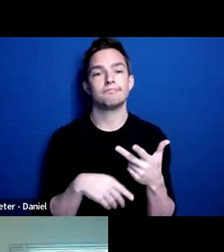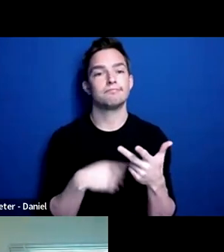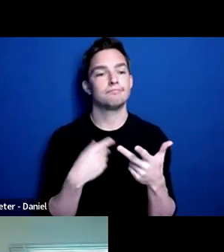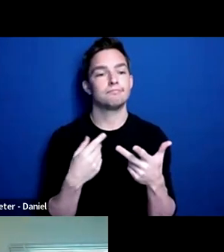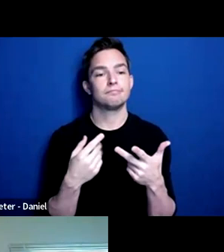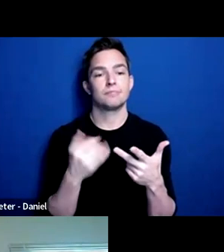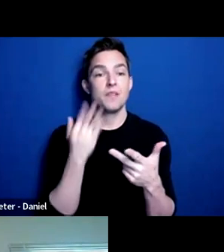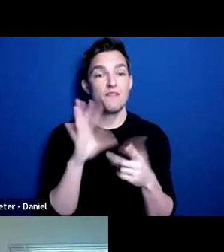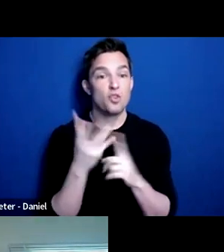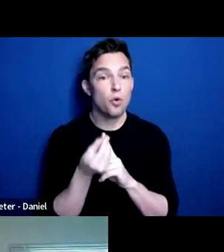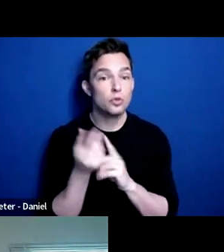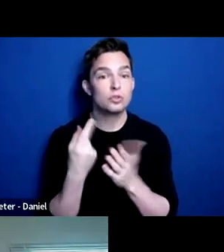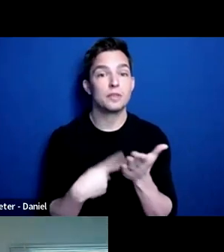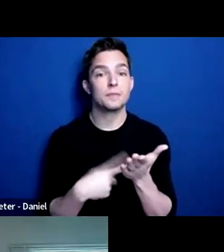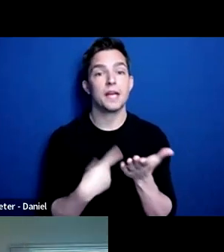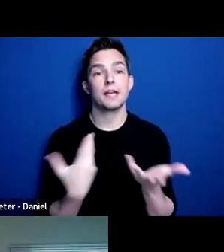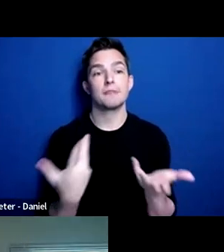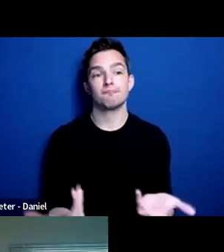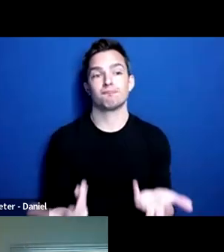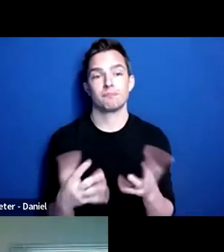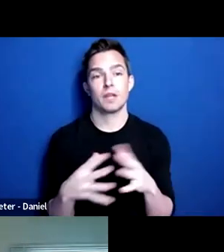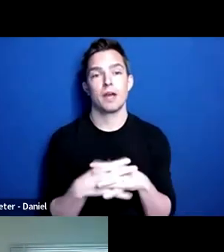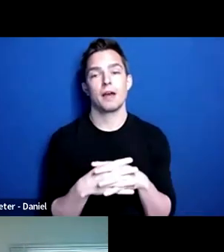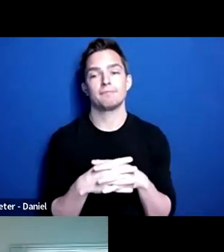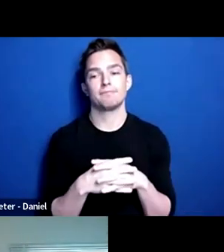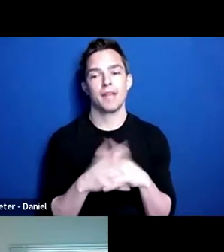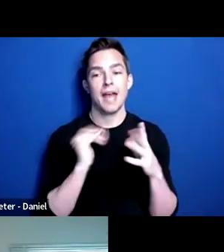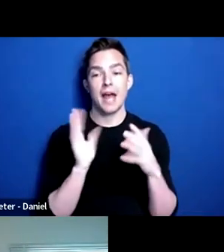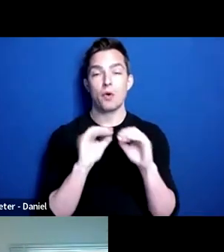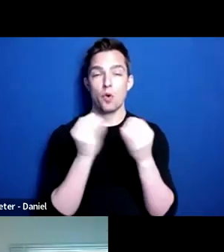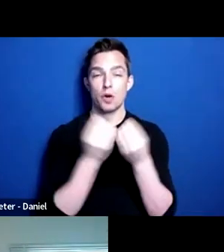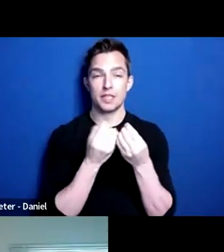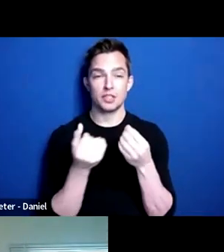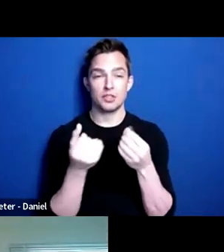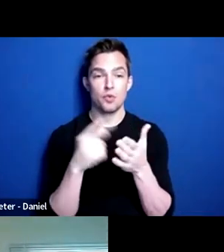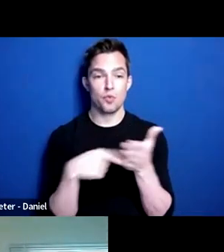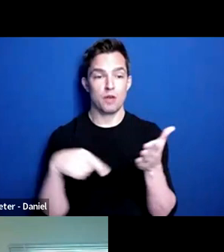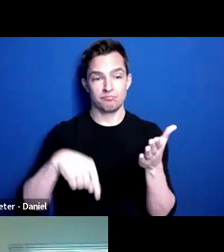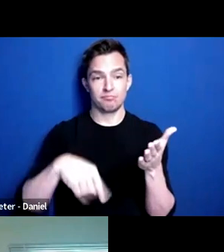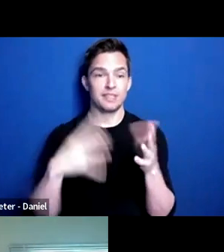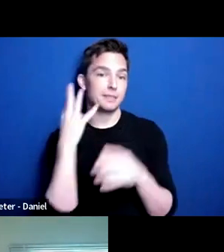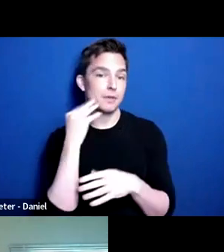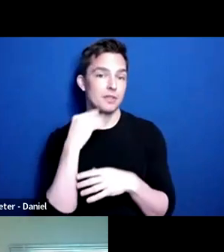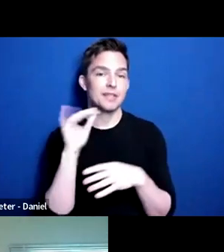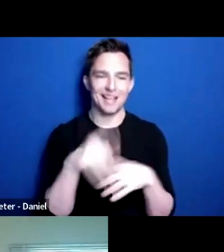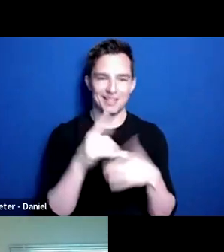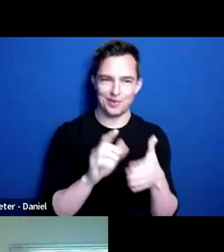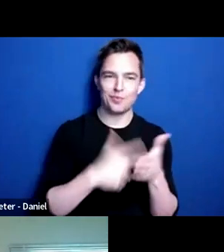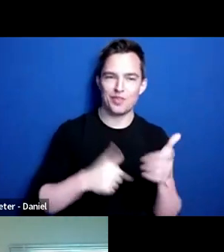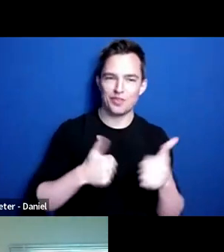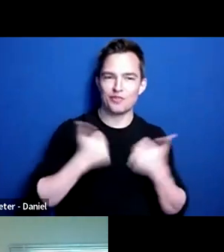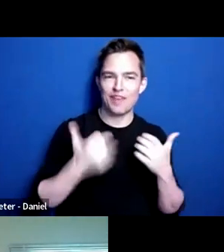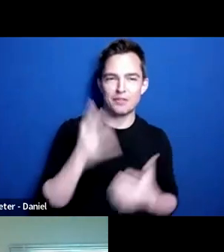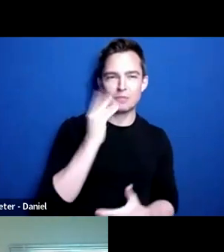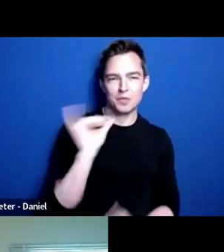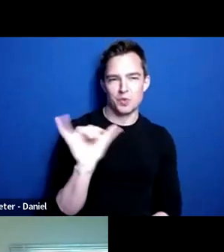even cultural at times. What our organization experiences is exactly what our survivors experience.